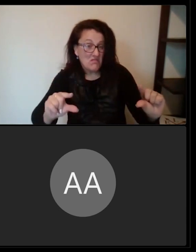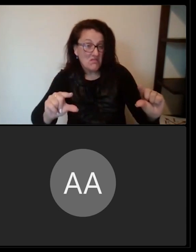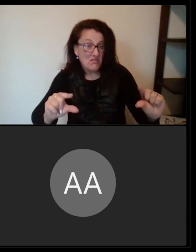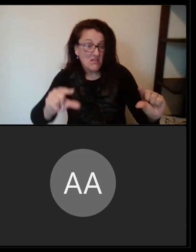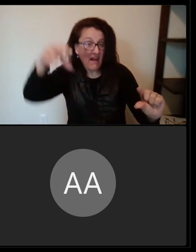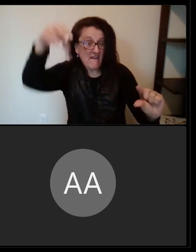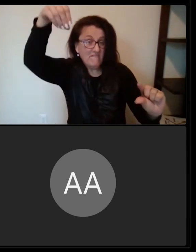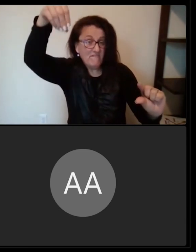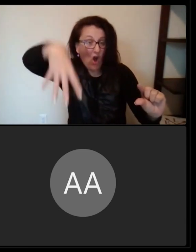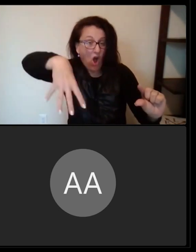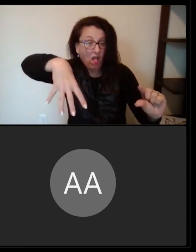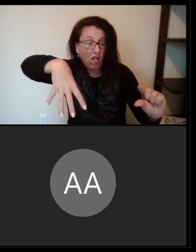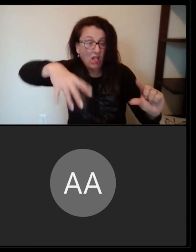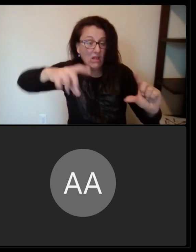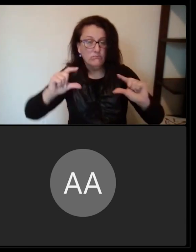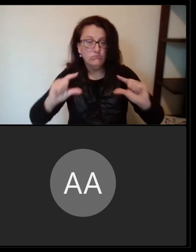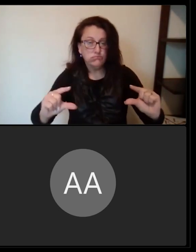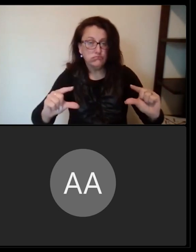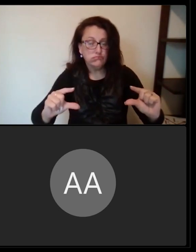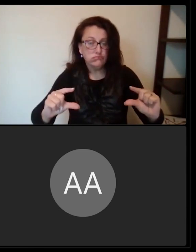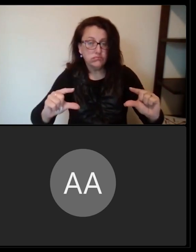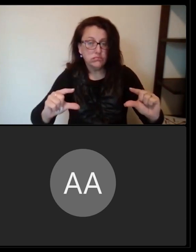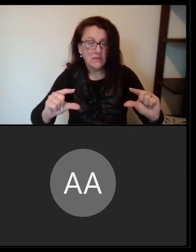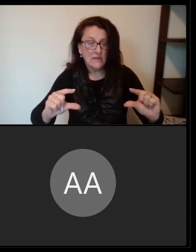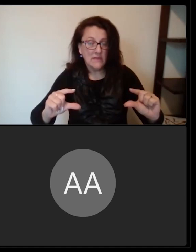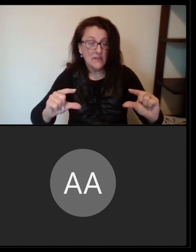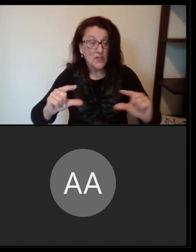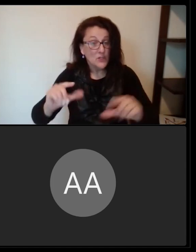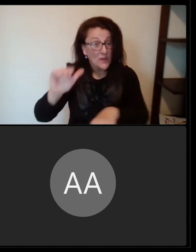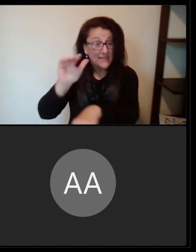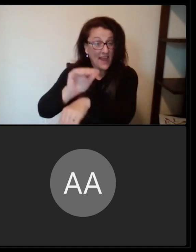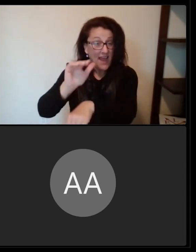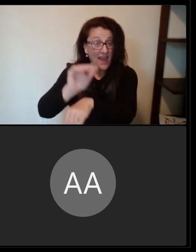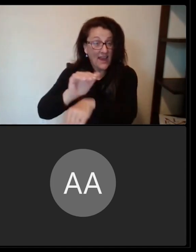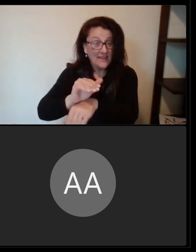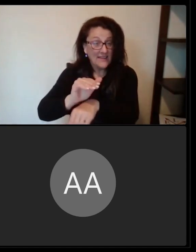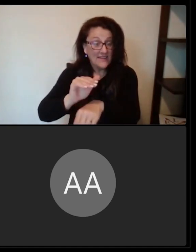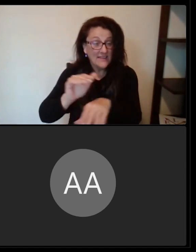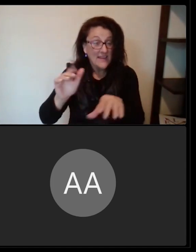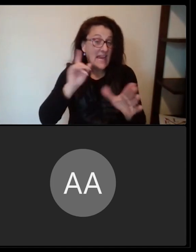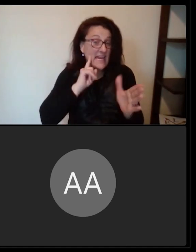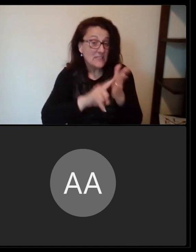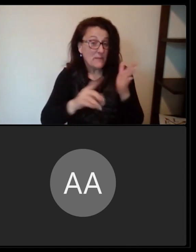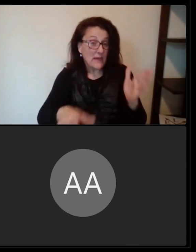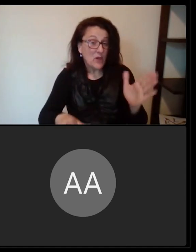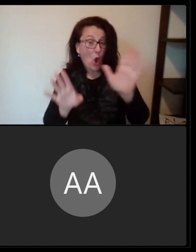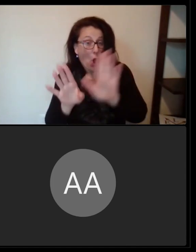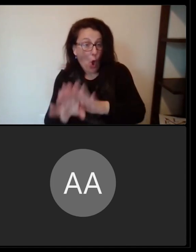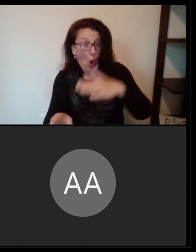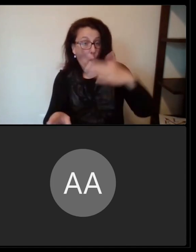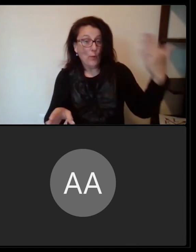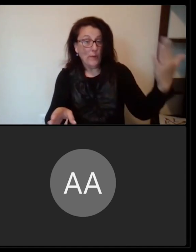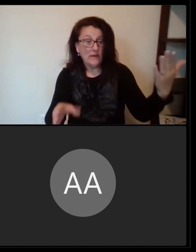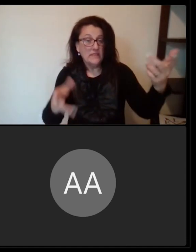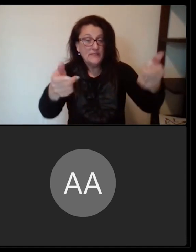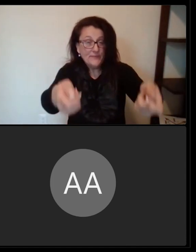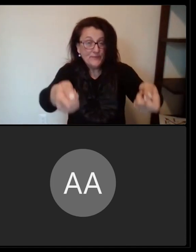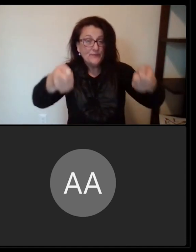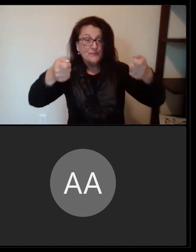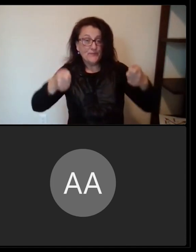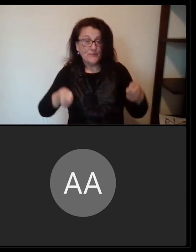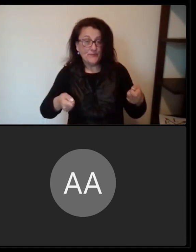have fallen into this big gray box. So at the end of the night, your election inspectors would open up the machine, pull the box